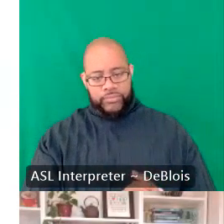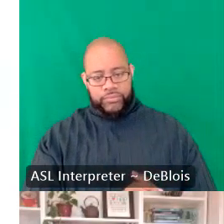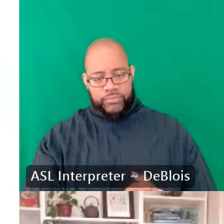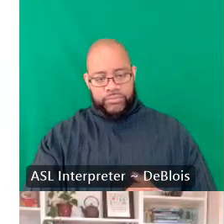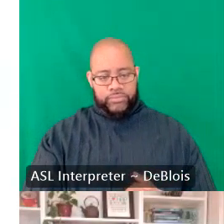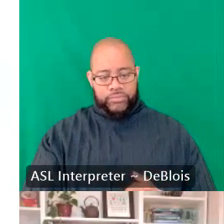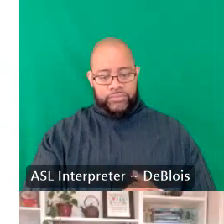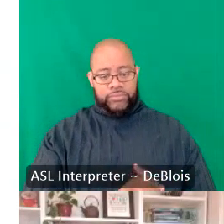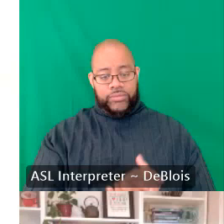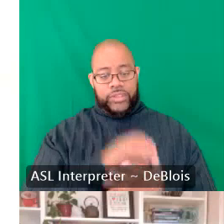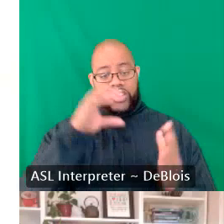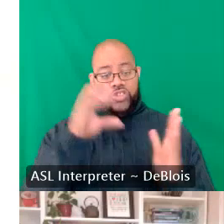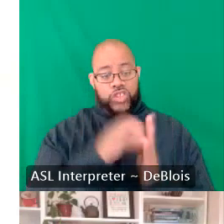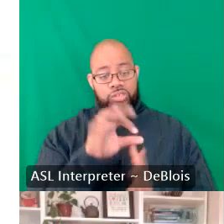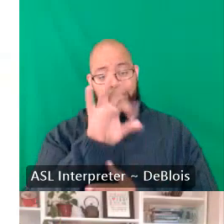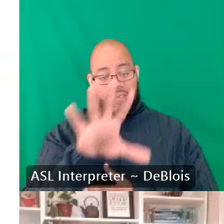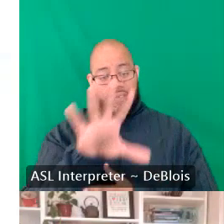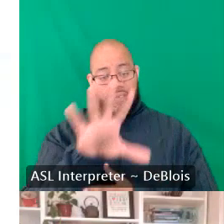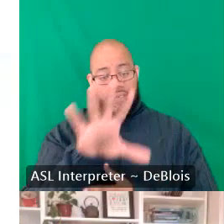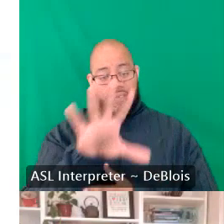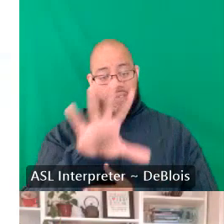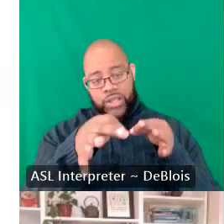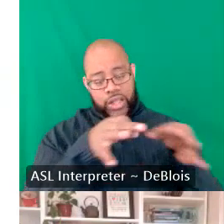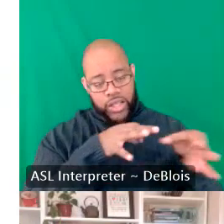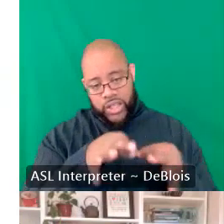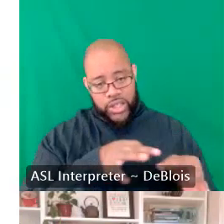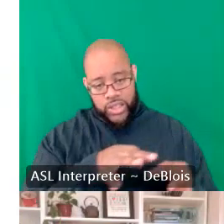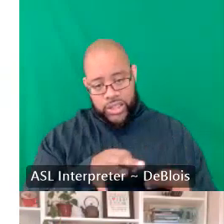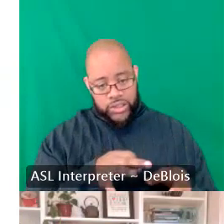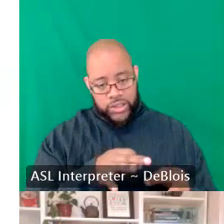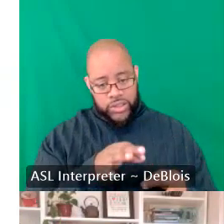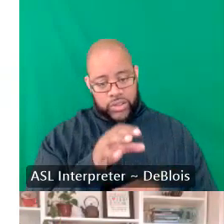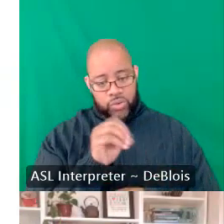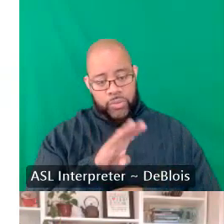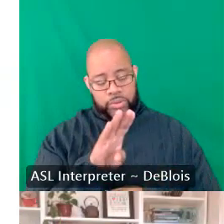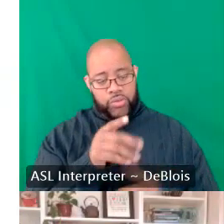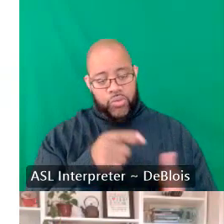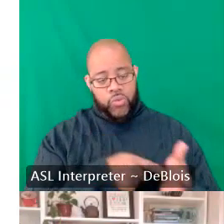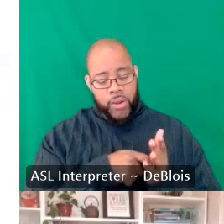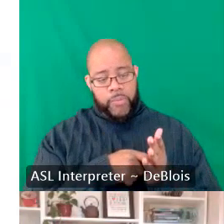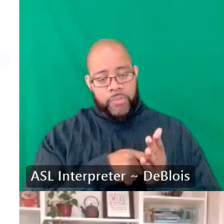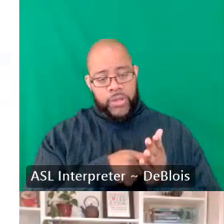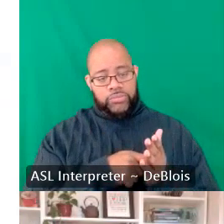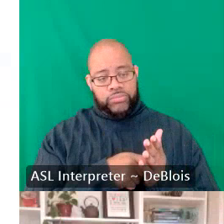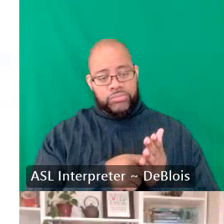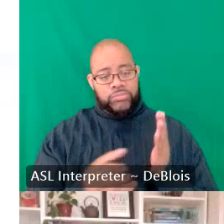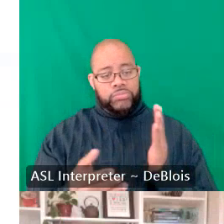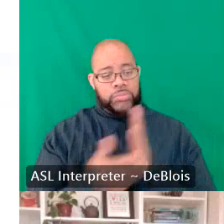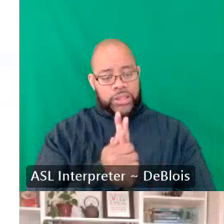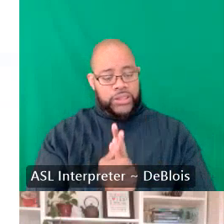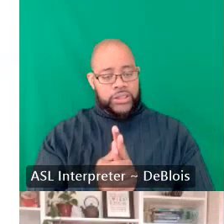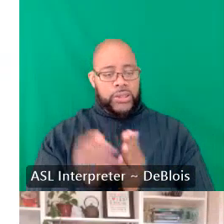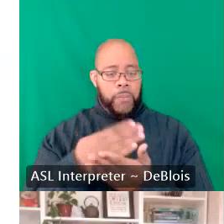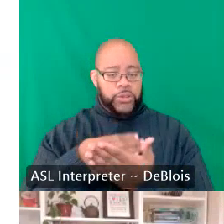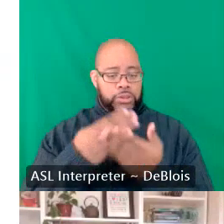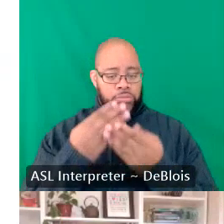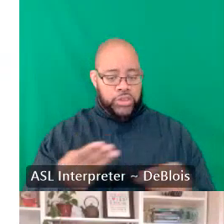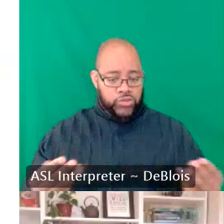Section 95 lays out the OMB requirements for the budget appendix and the print materials. So